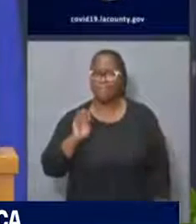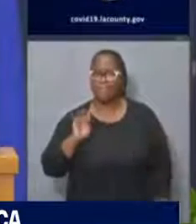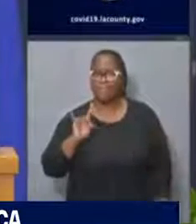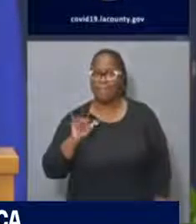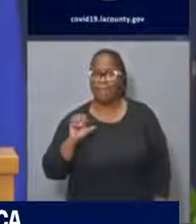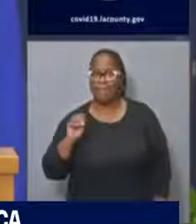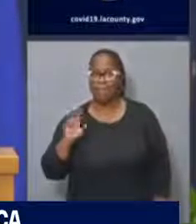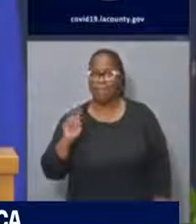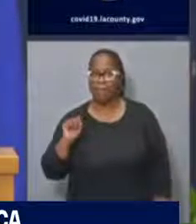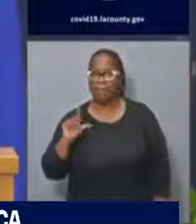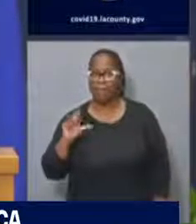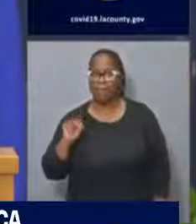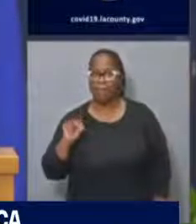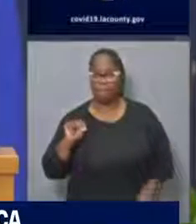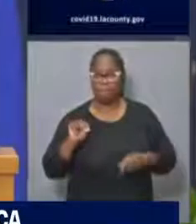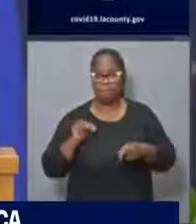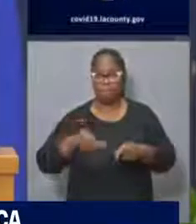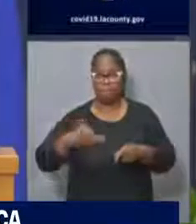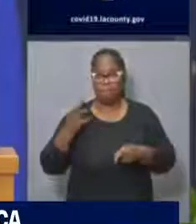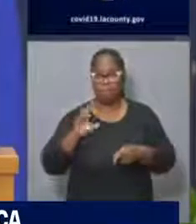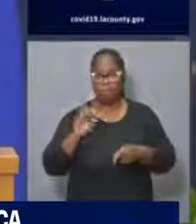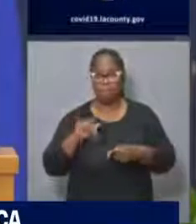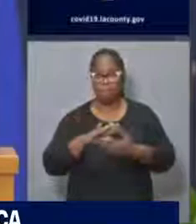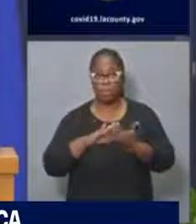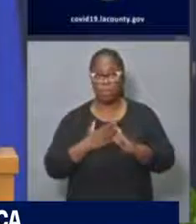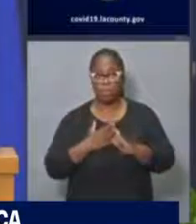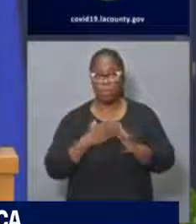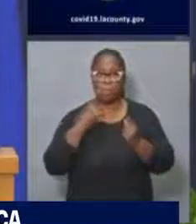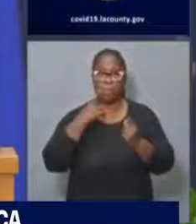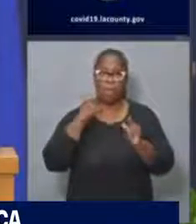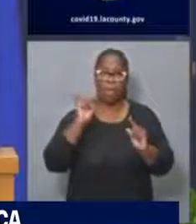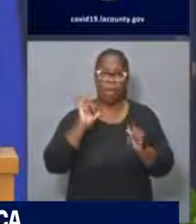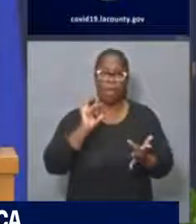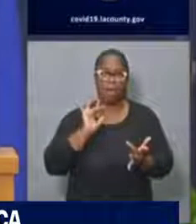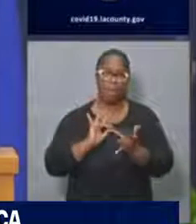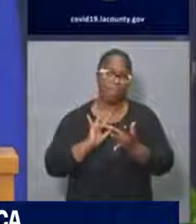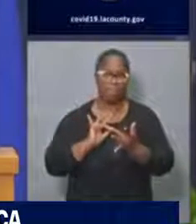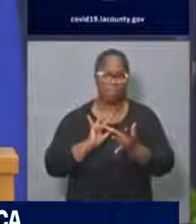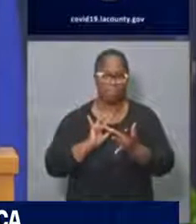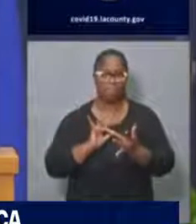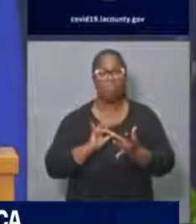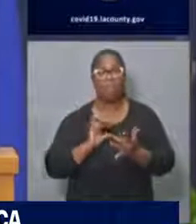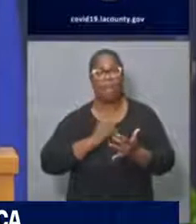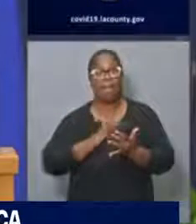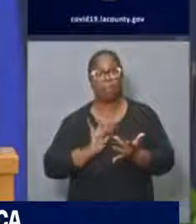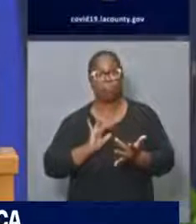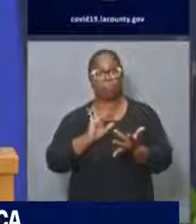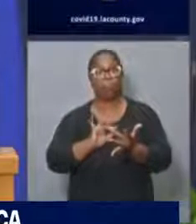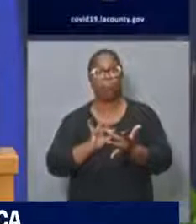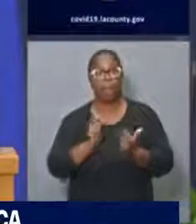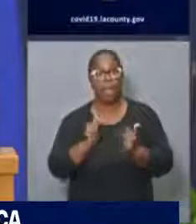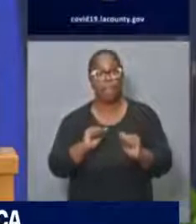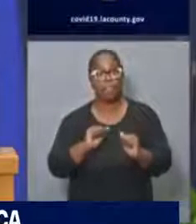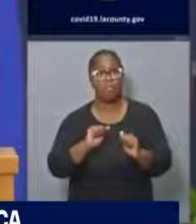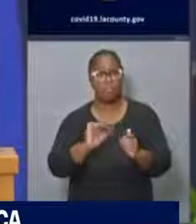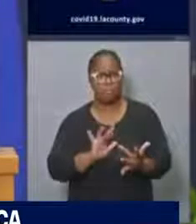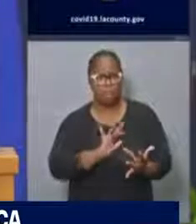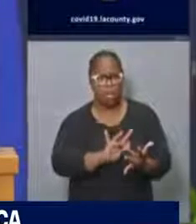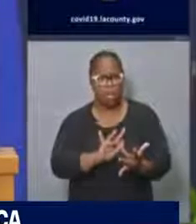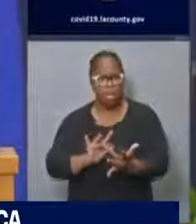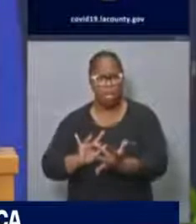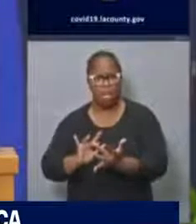high-risk communities were most effectively reached. In fact, these outreach efforts effectively reached a population